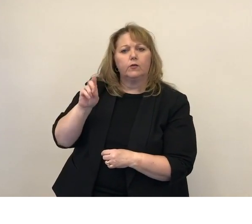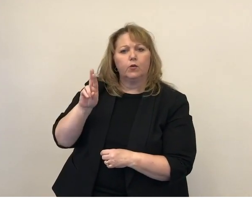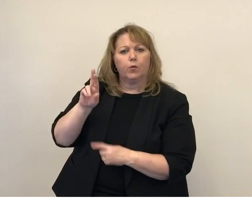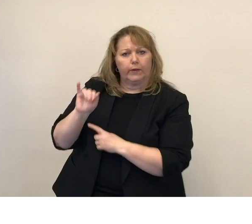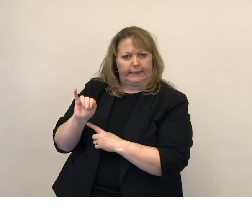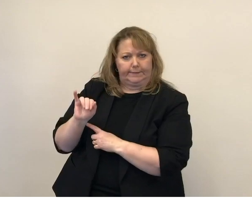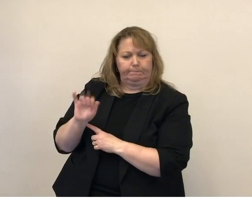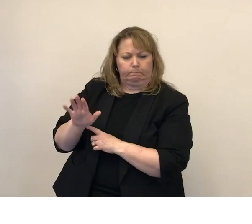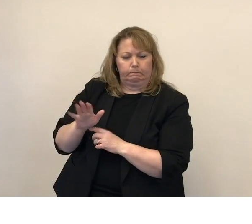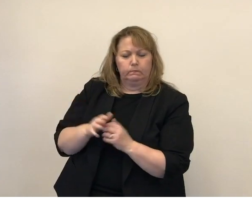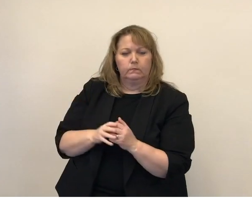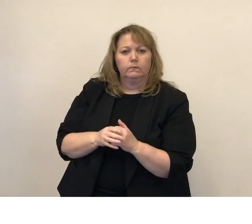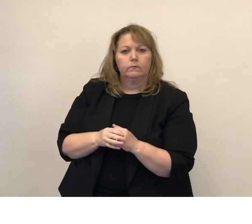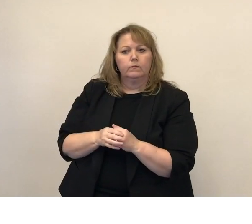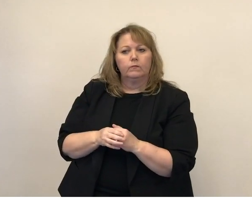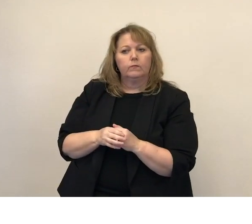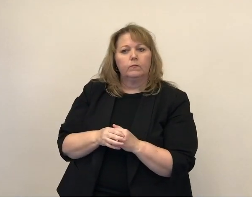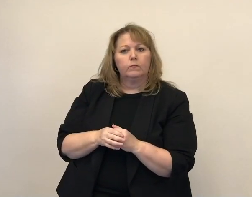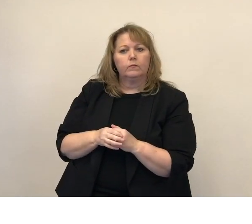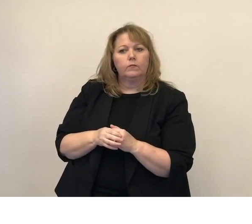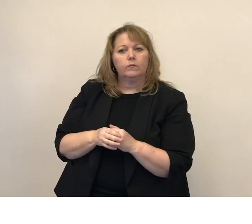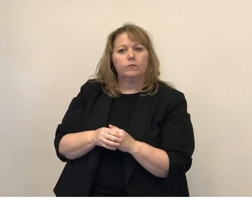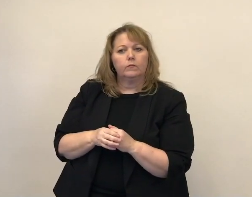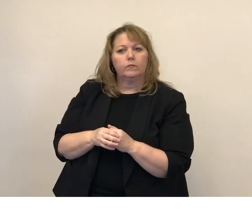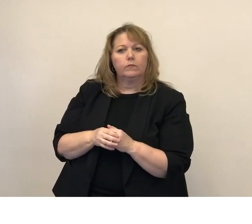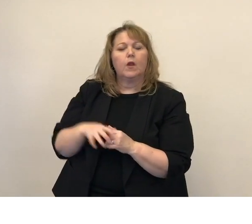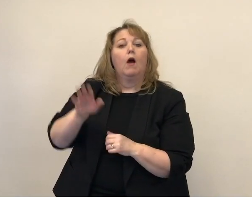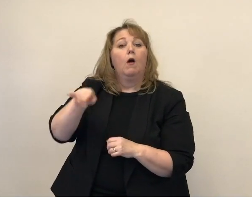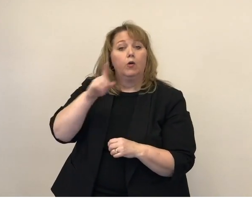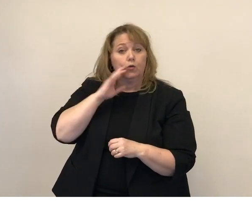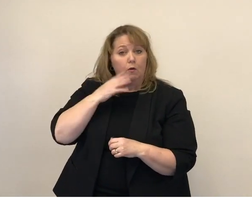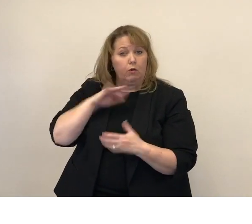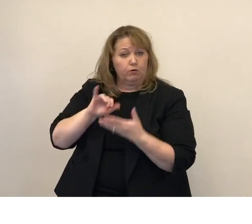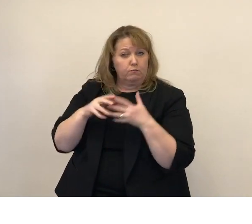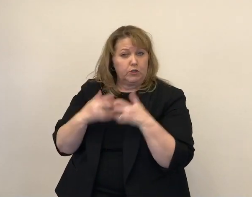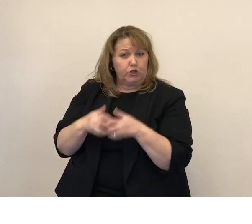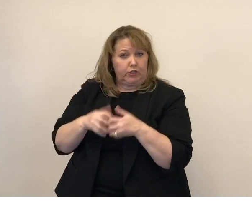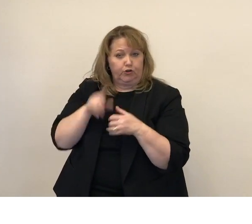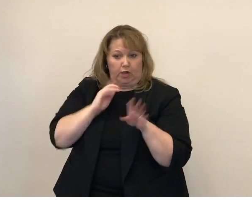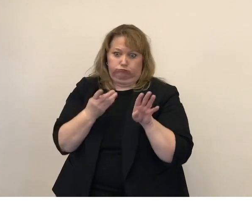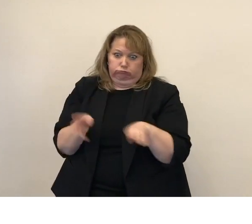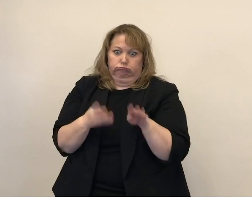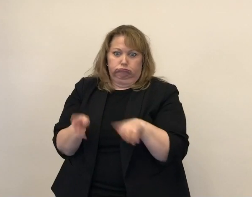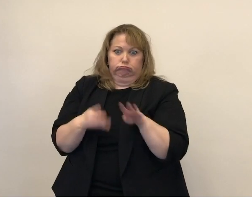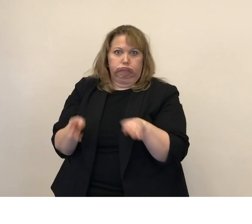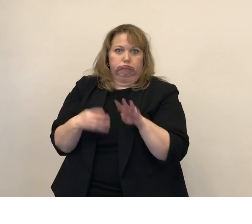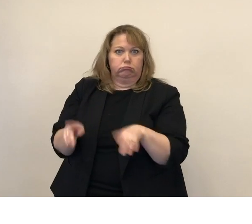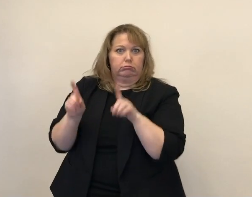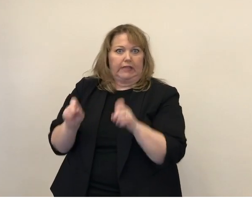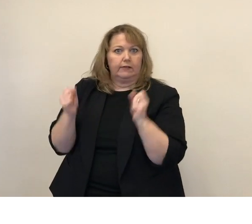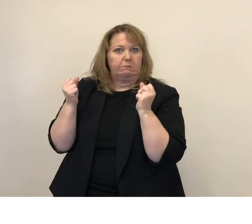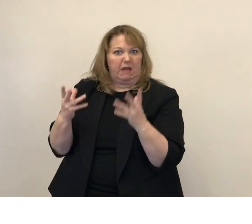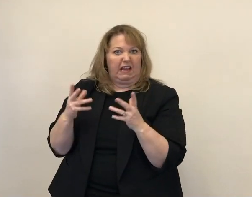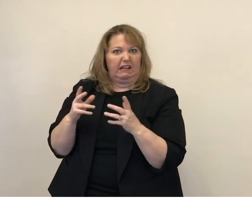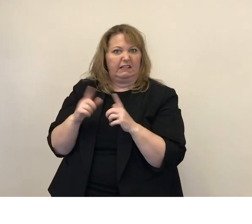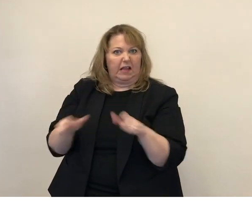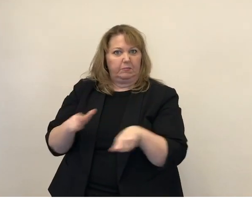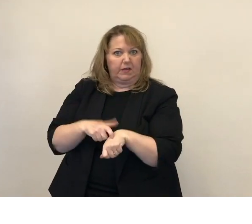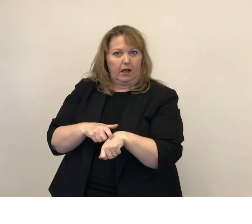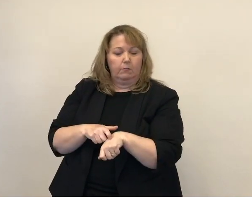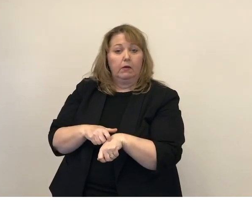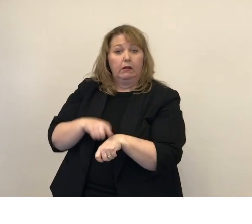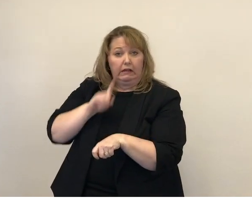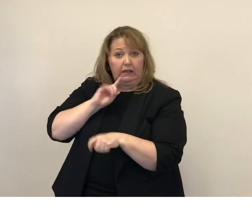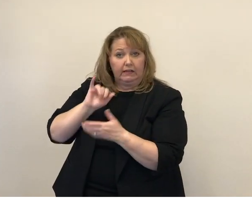testing, will this open up the protocol for who and who does not get tested in Nevada? Actually, when high throughput testing